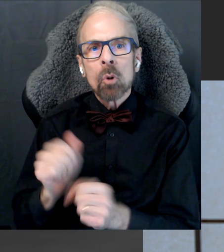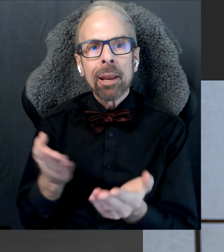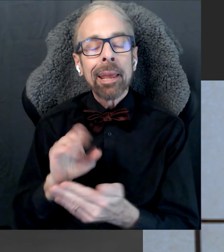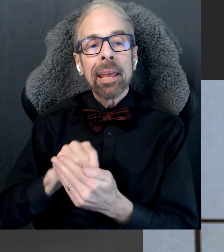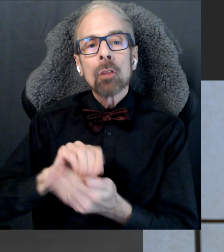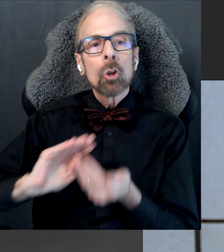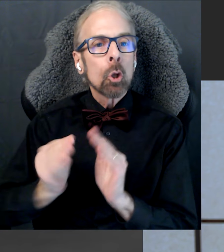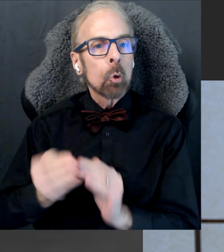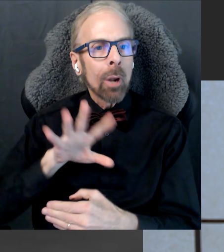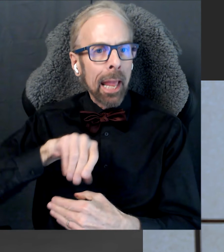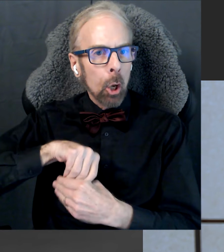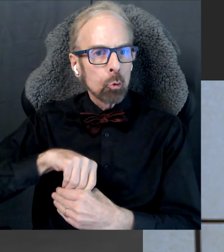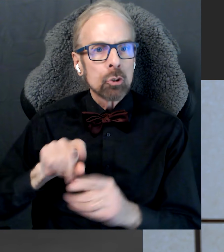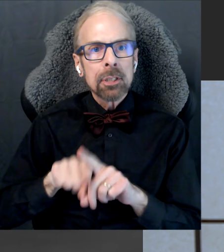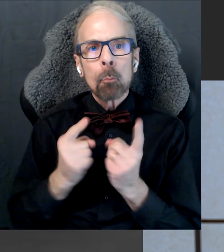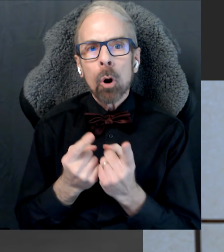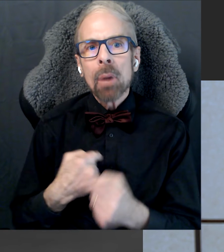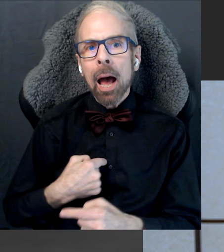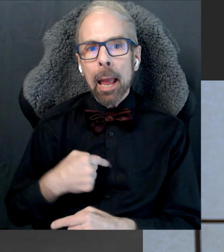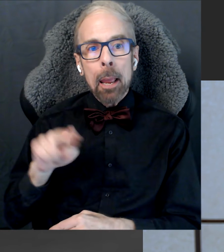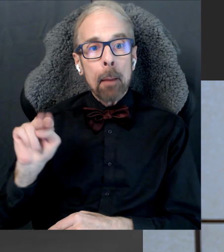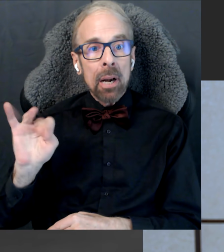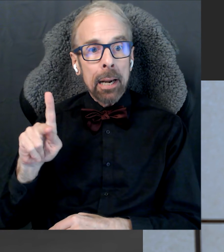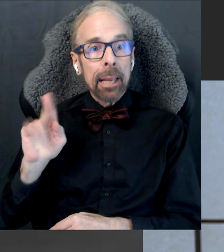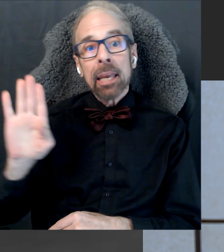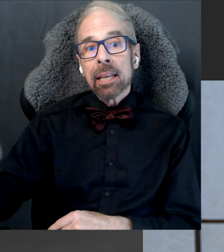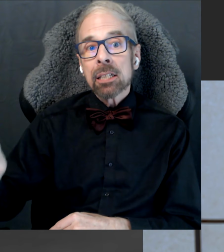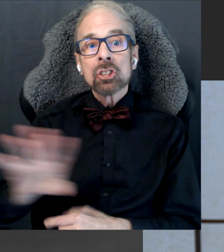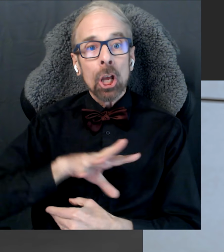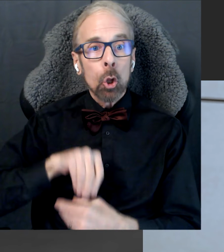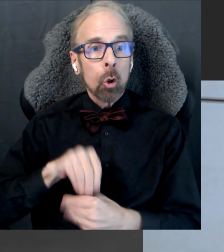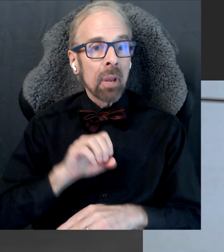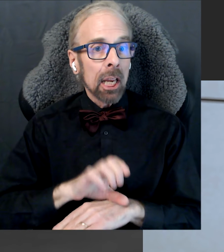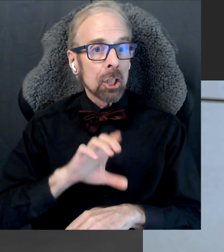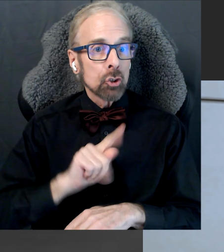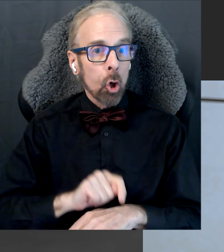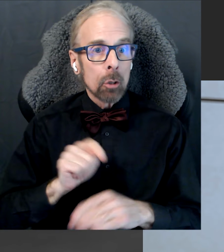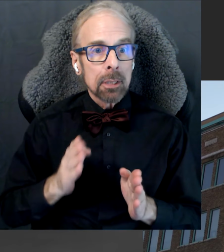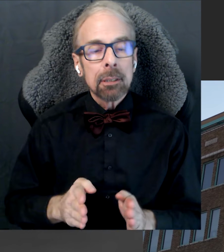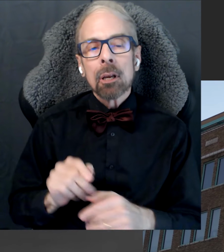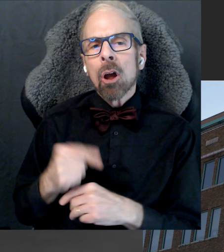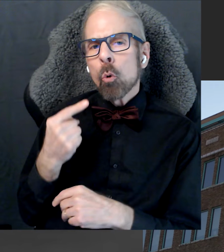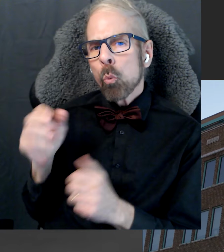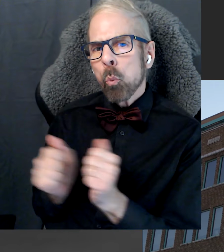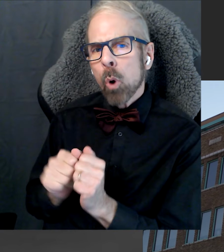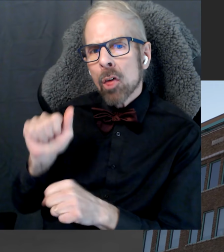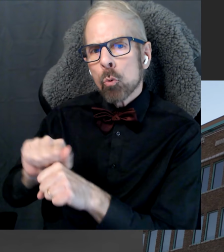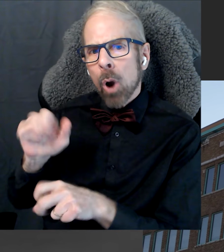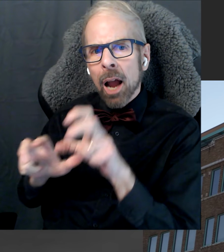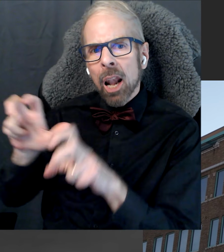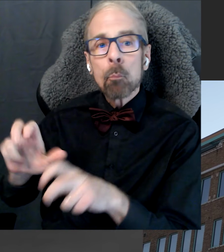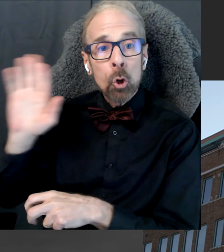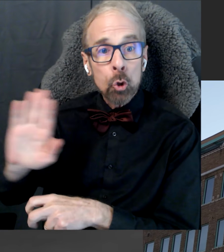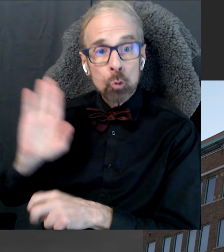Inclusion Department. And I am Nick's inclusion consultant. With rock climbing, we used to